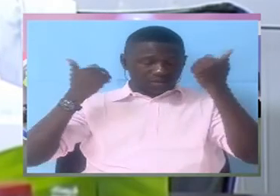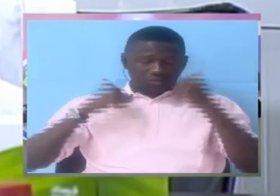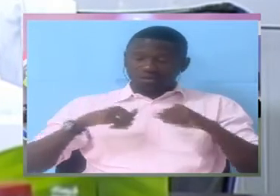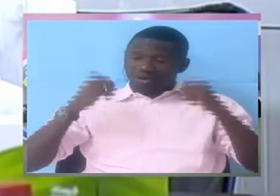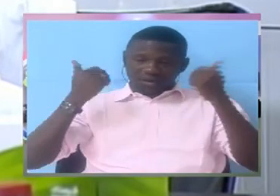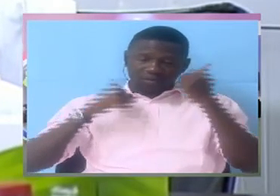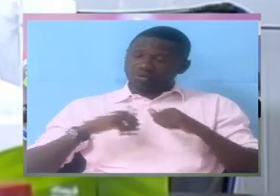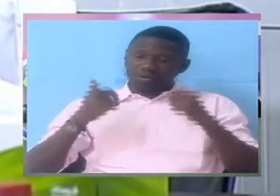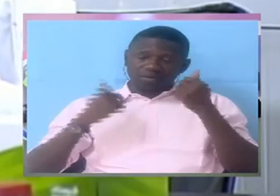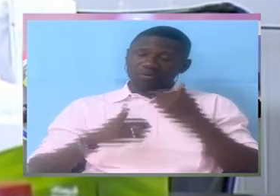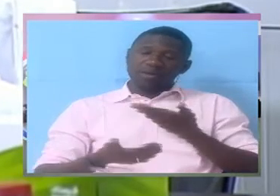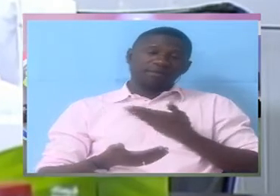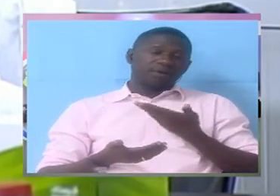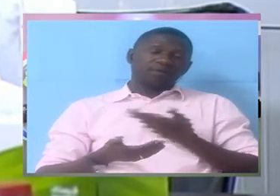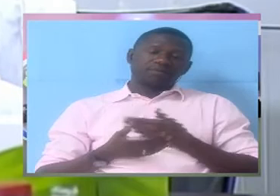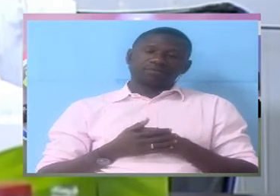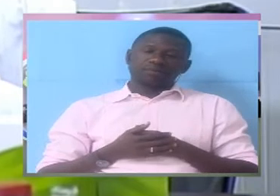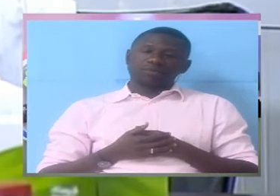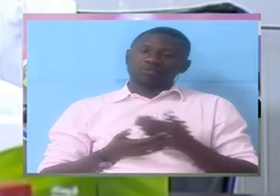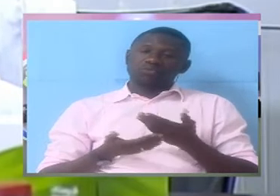day. This is why